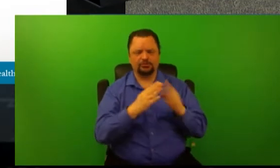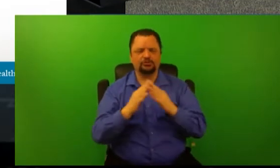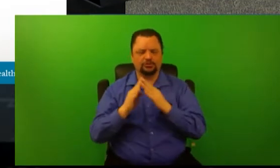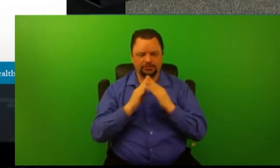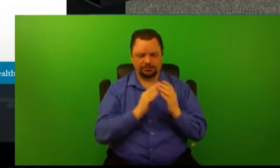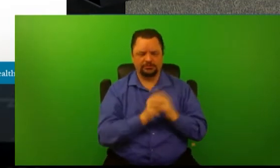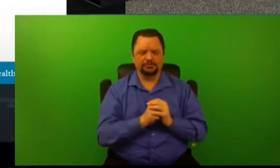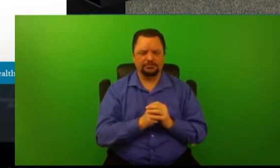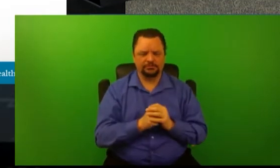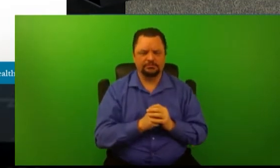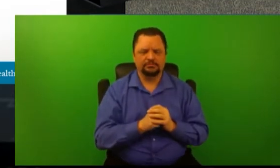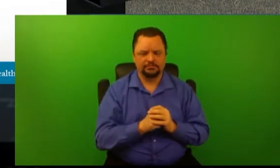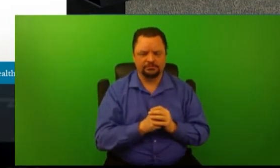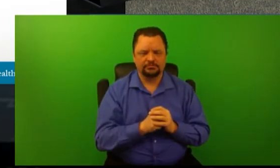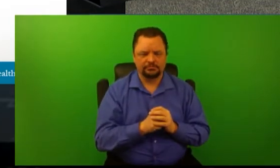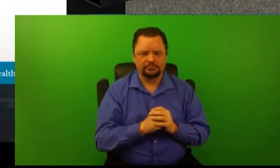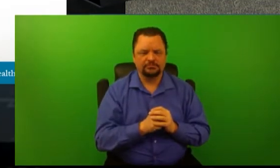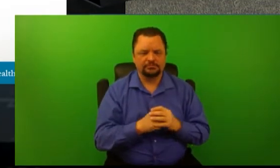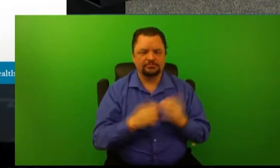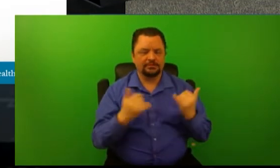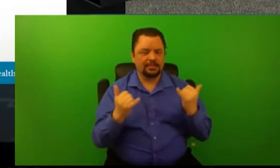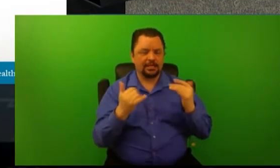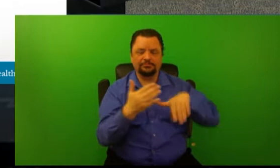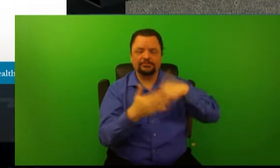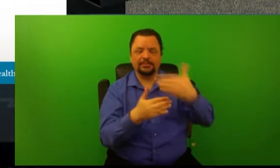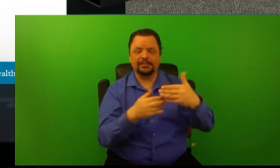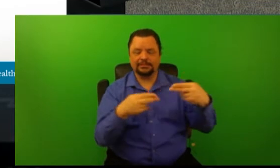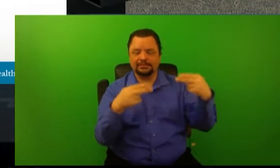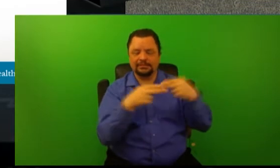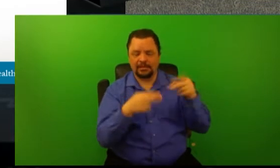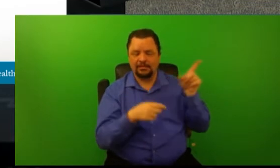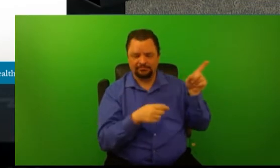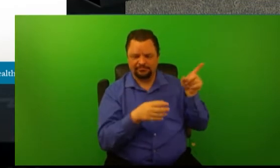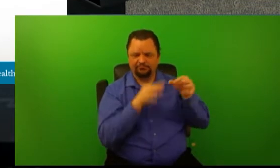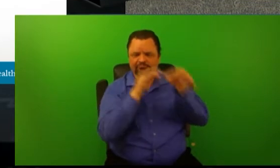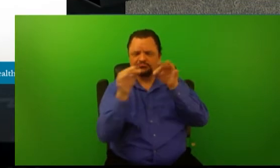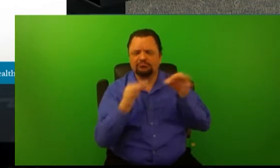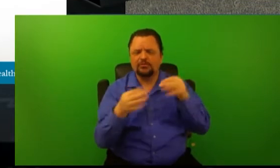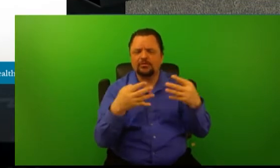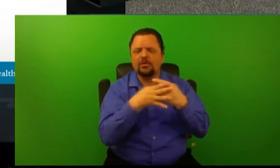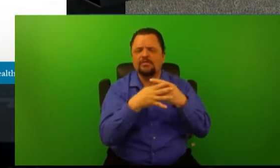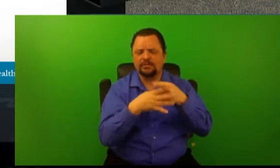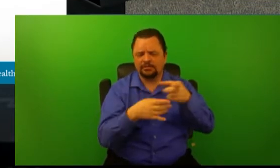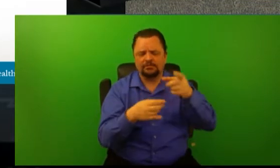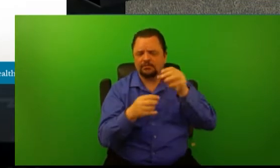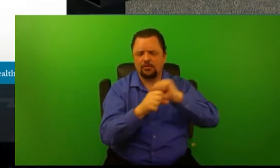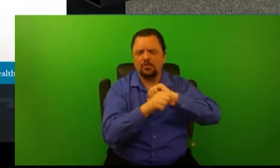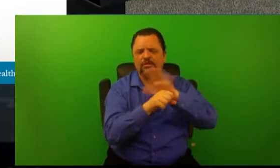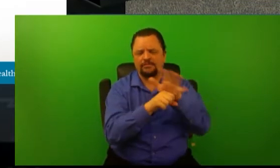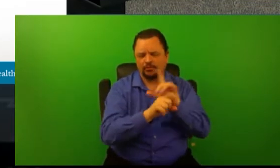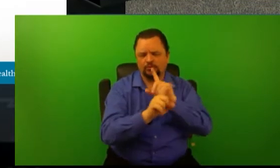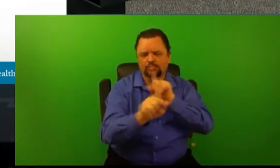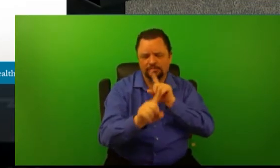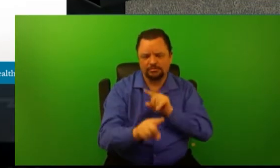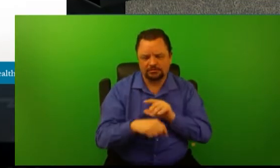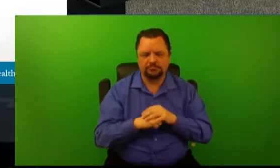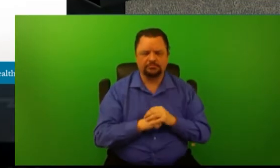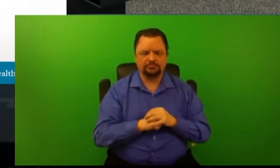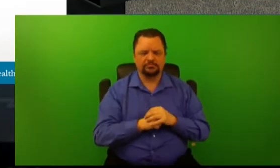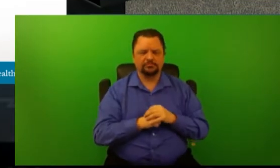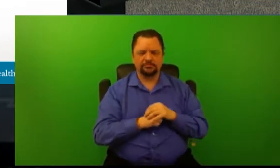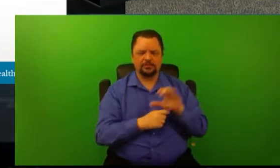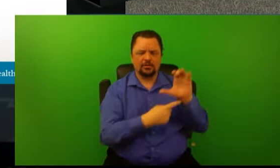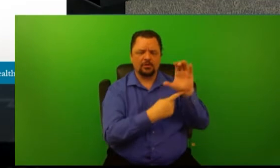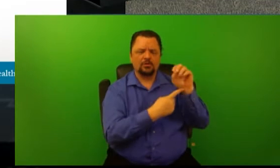next phase of our COVID response, we anticipate being able to move to a broader spectrum of our core public health